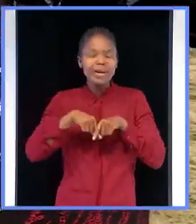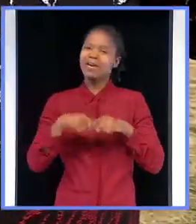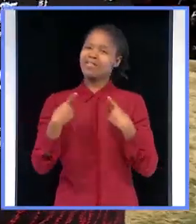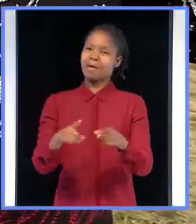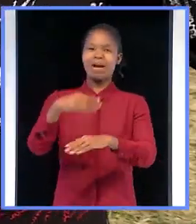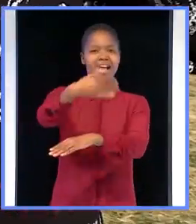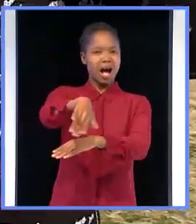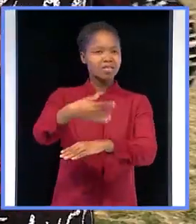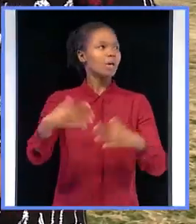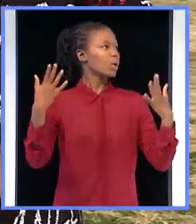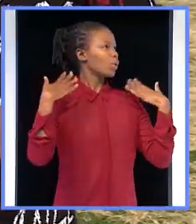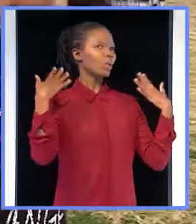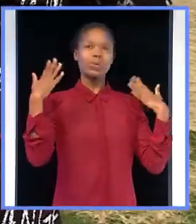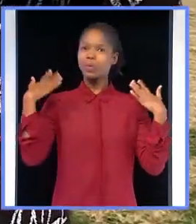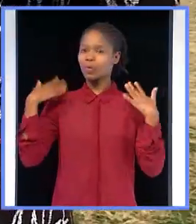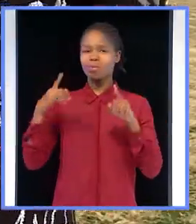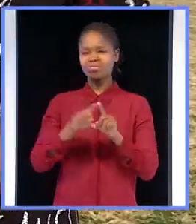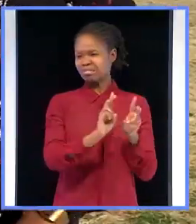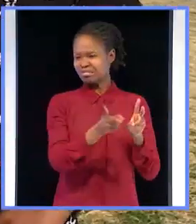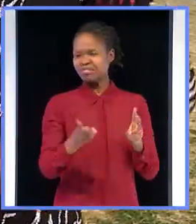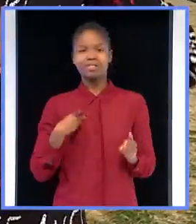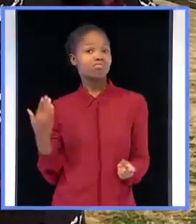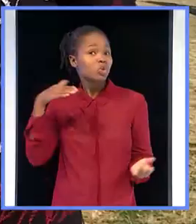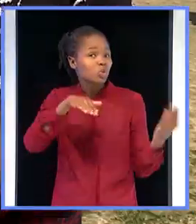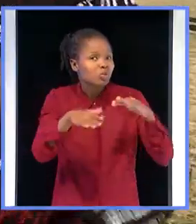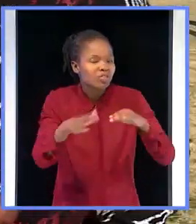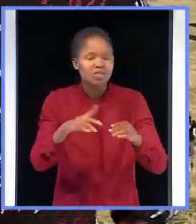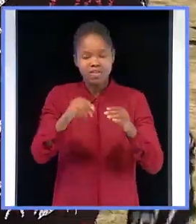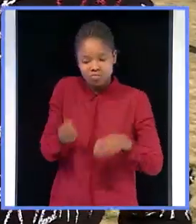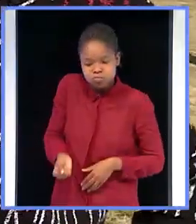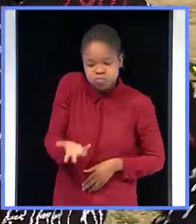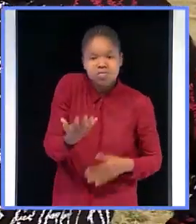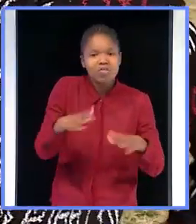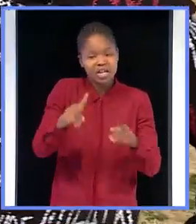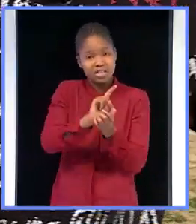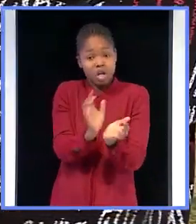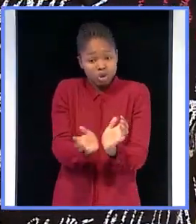like we've seen, we went to lawn bowls. Yes. We went swimming. We went football.